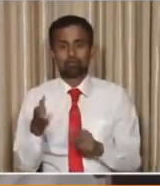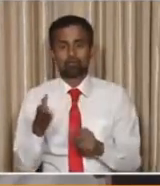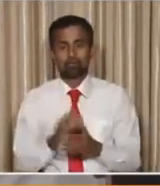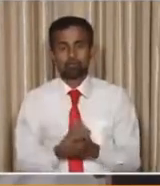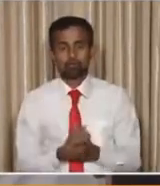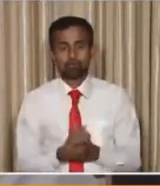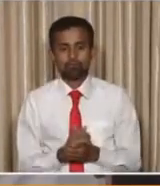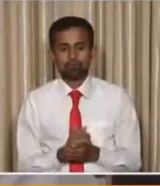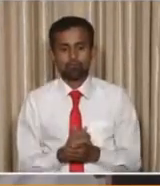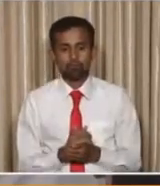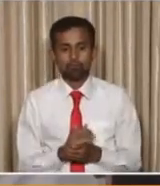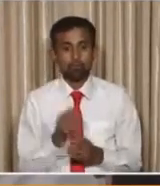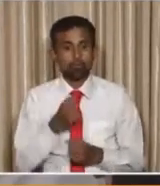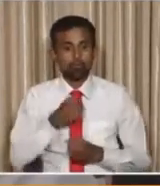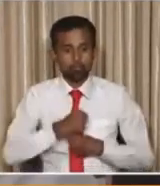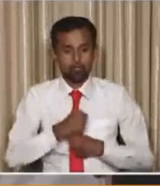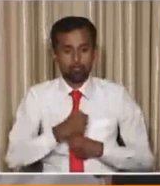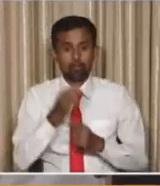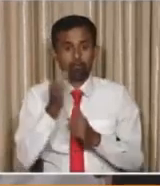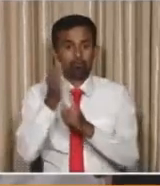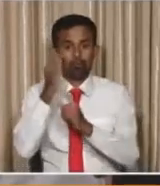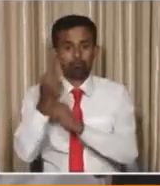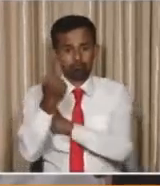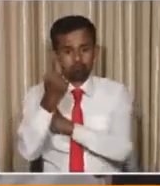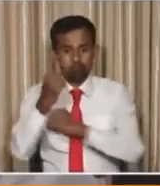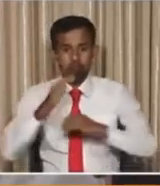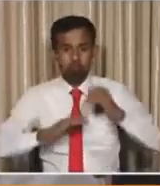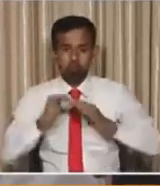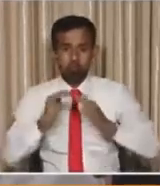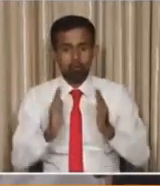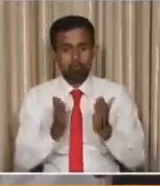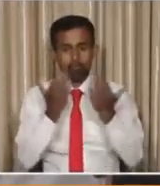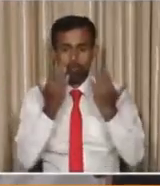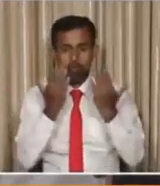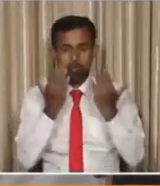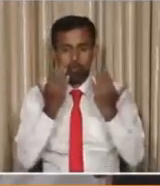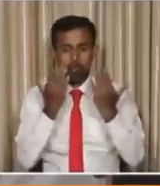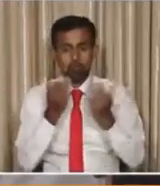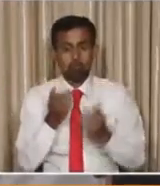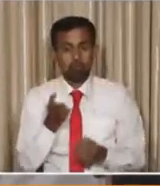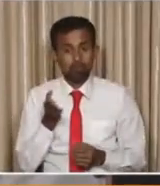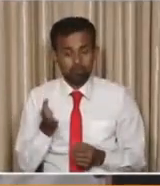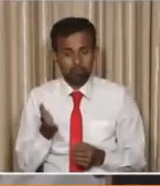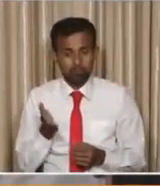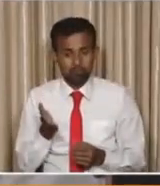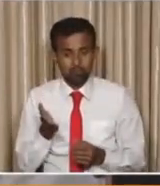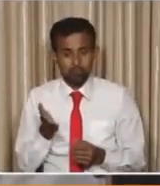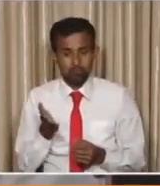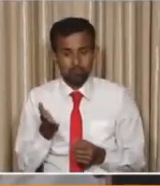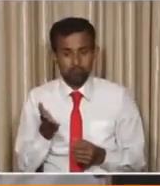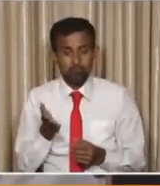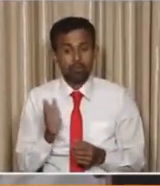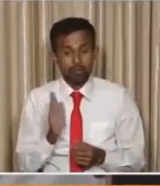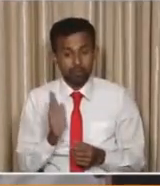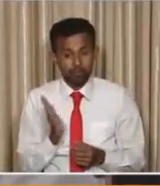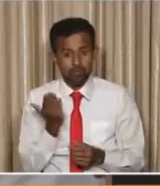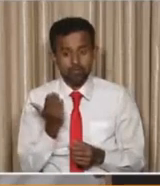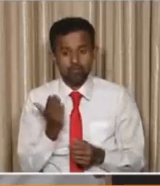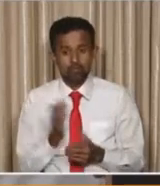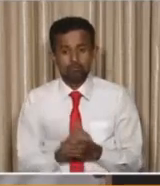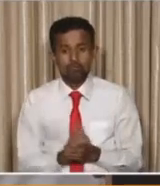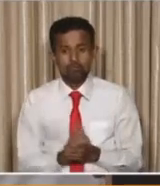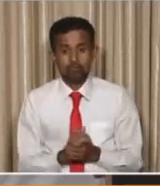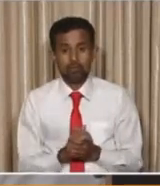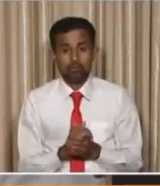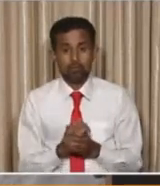organ of government in regard to Article 4D of the Constitution referred to above. It is therefore the duty of the Constitutional